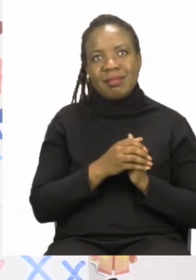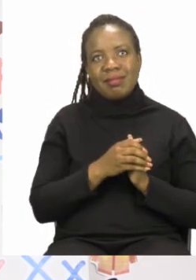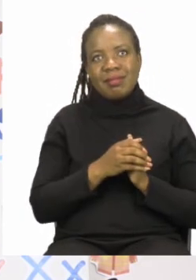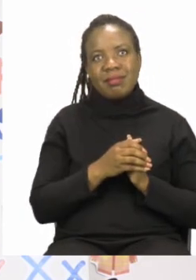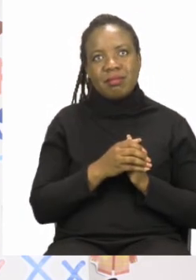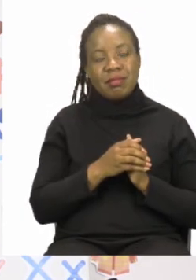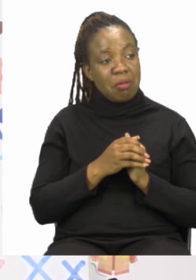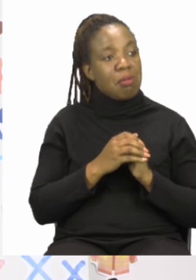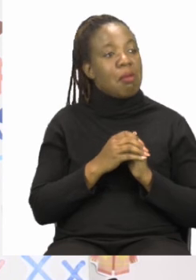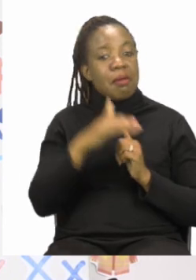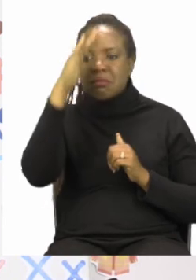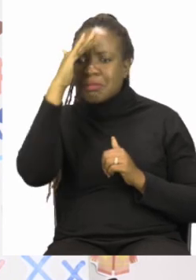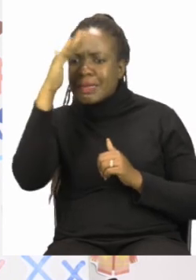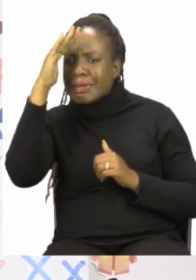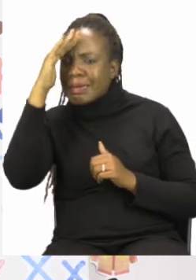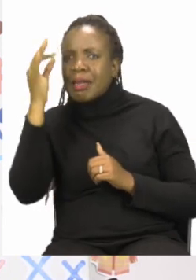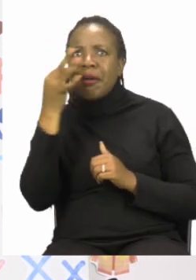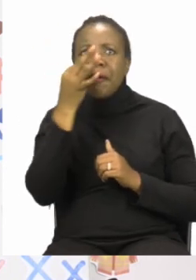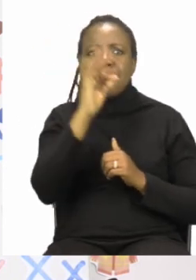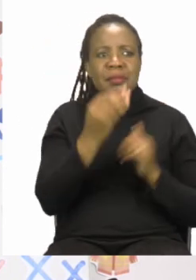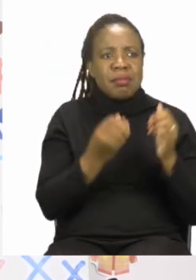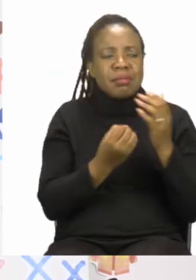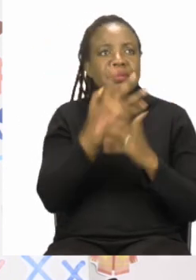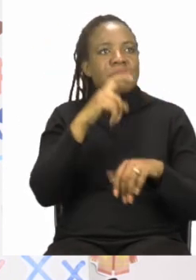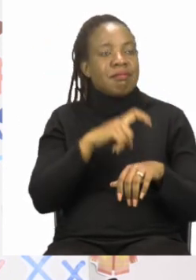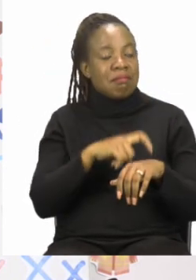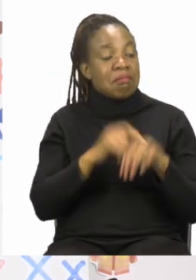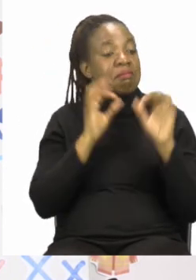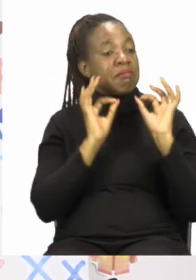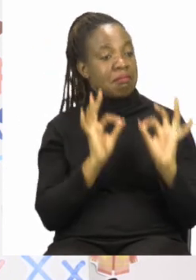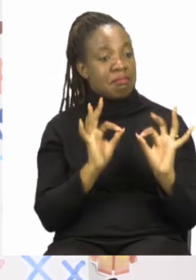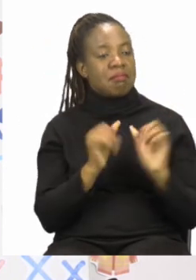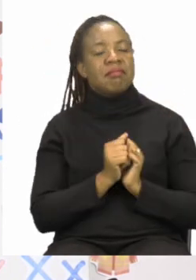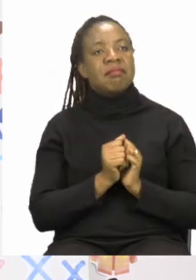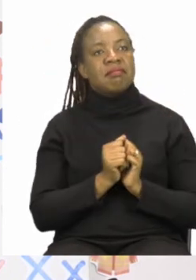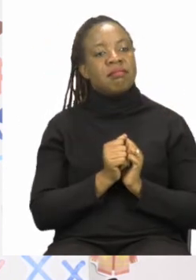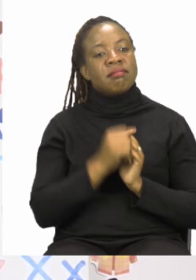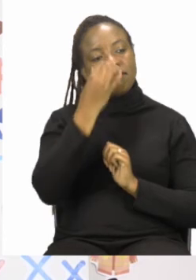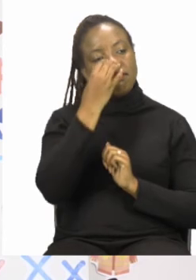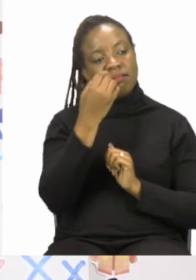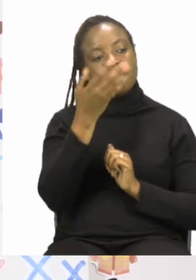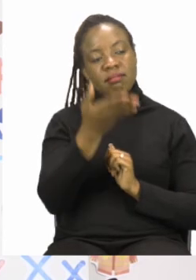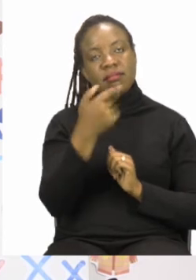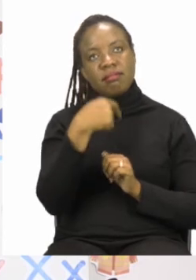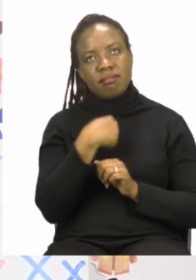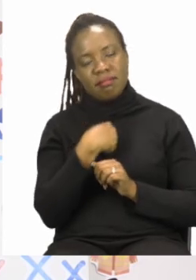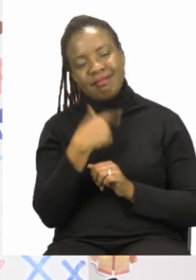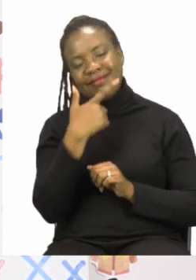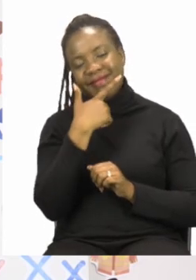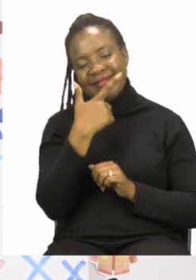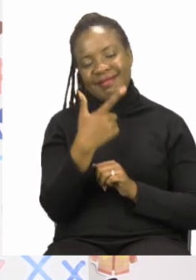look for flowers in springtime? Wonderful. So, from Sashi and I would like to say thank